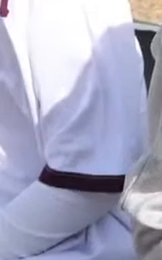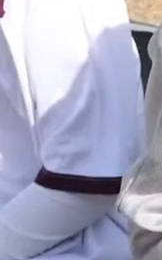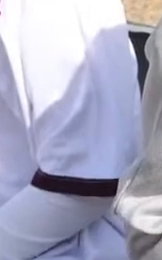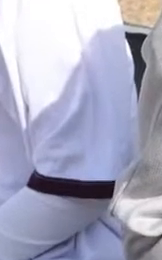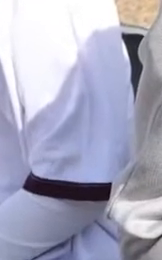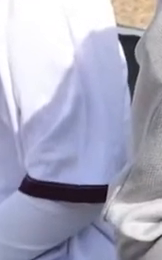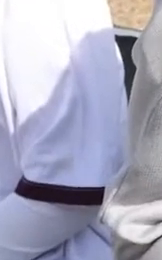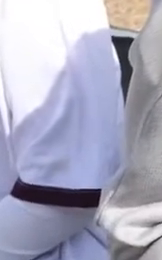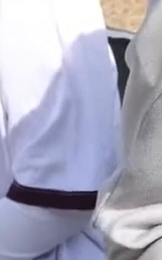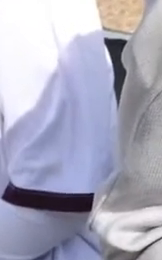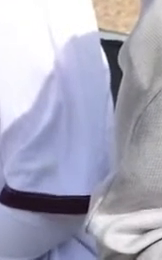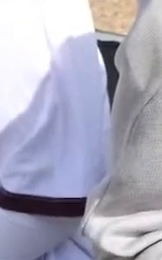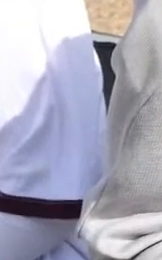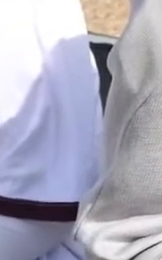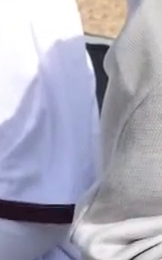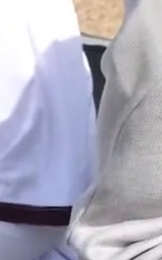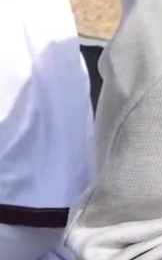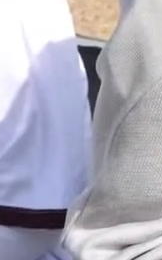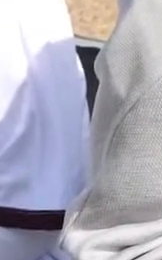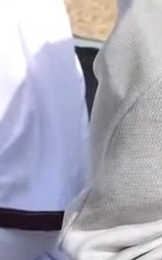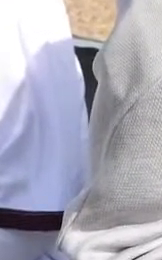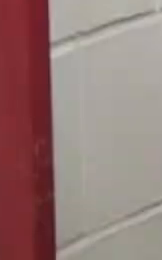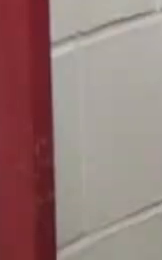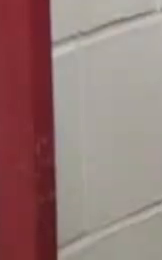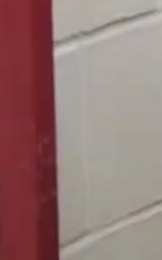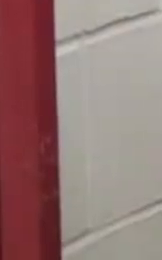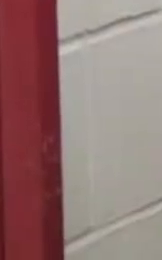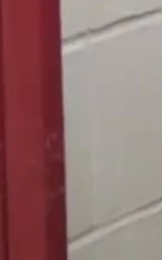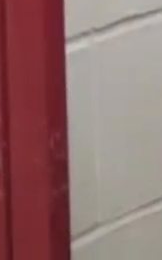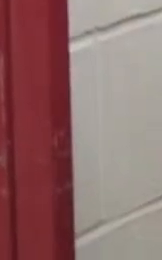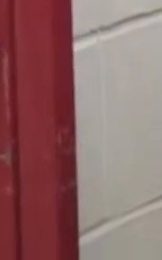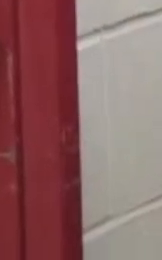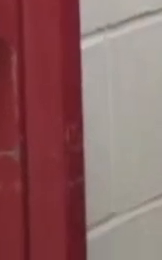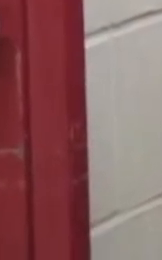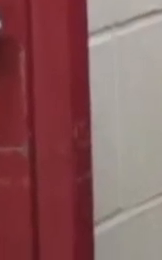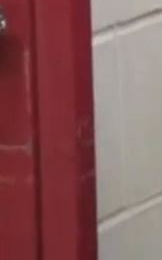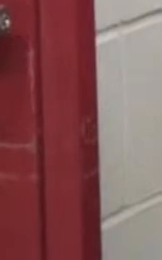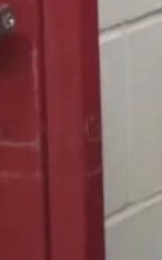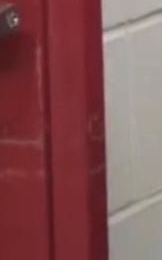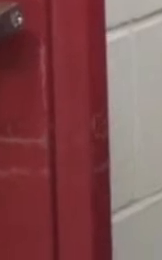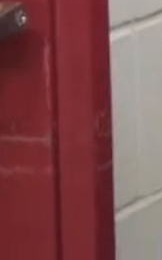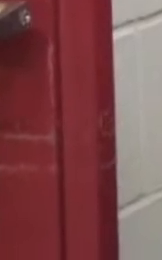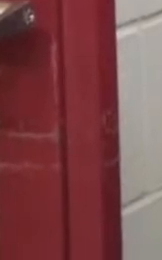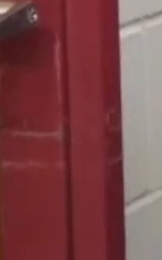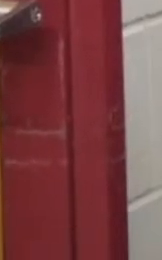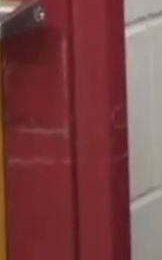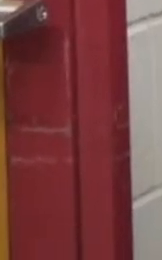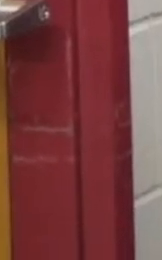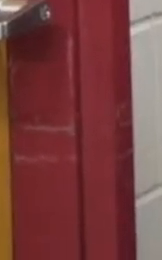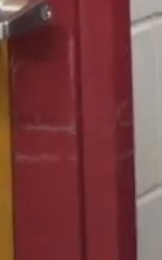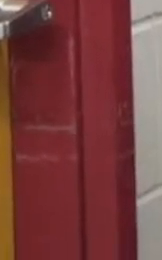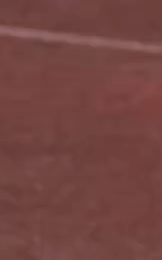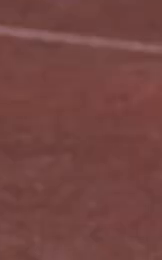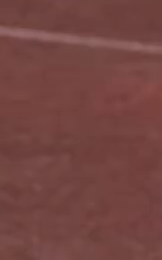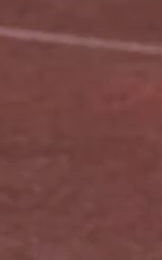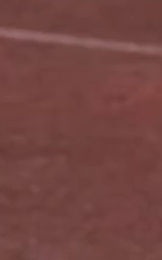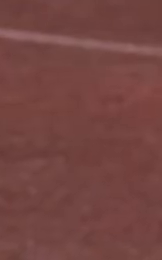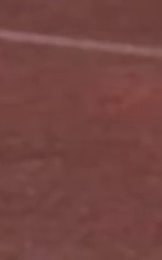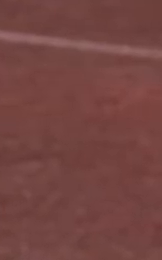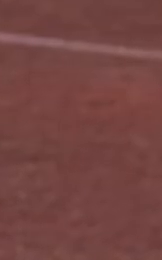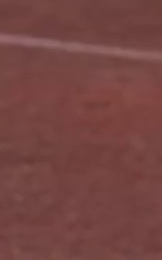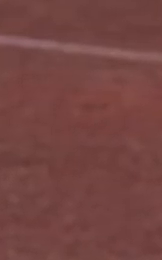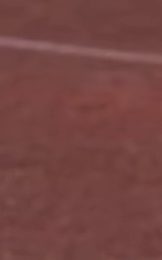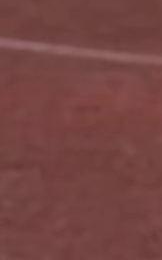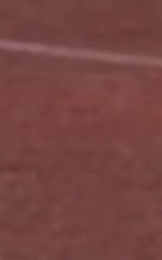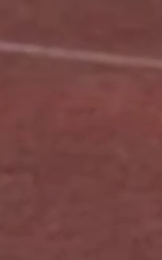At San Antonio ISD, somos un gran familia. At SASD, we are a family of schools for